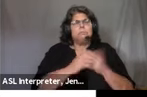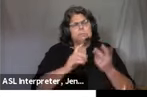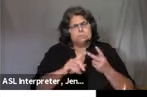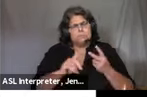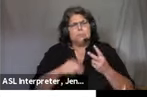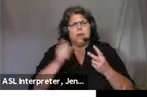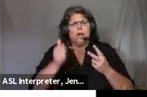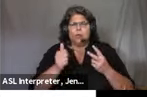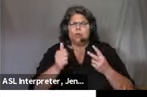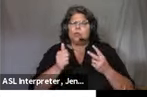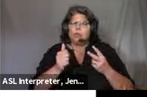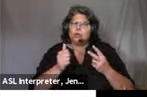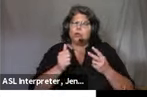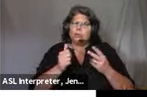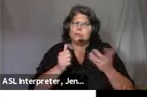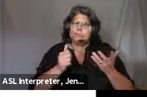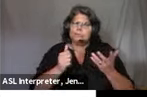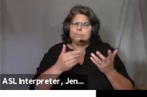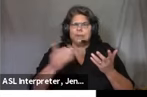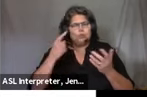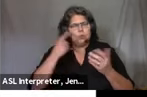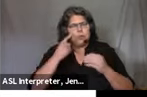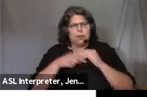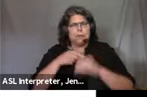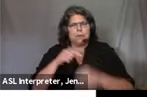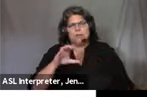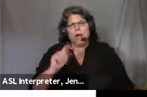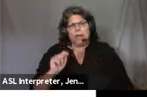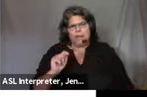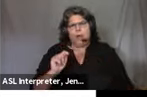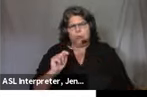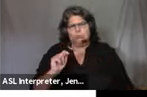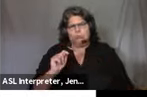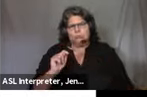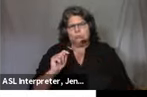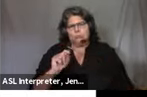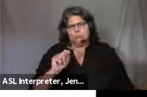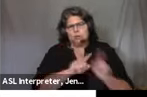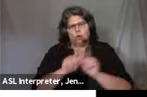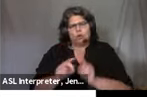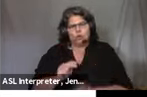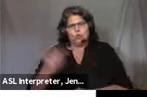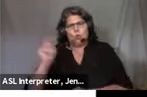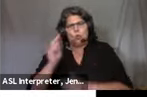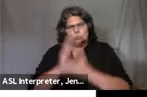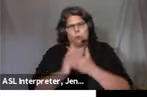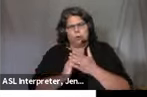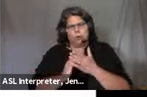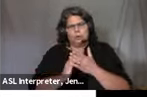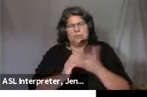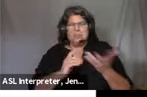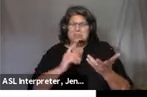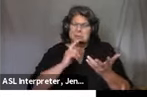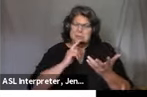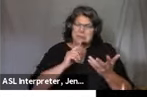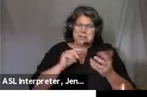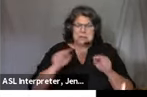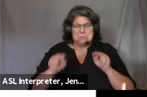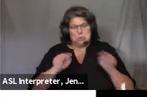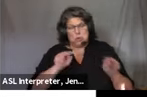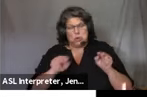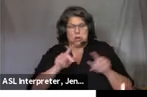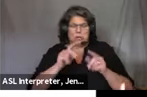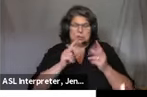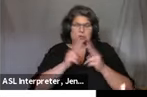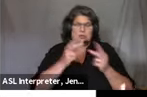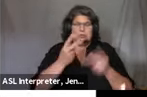significant attractor would be Coddingtown, which is also towards the north. So on balance, it's just my